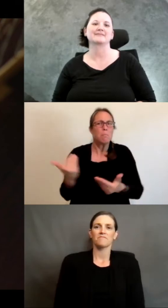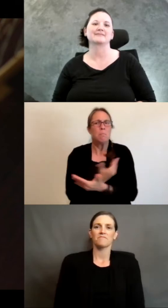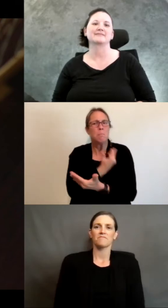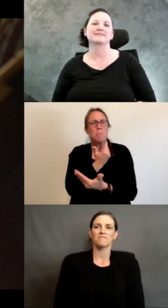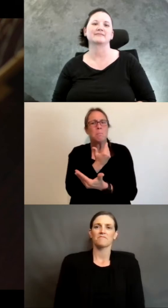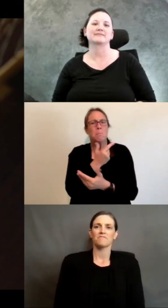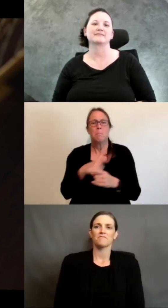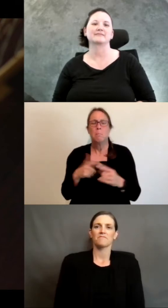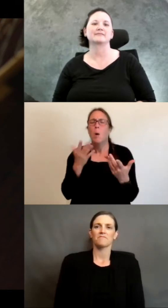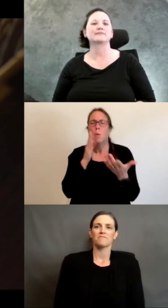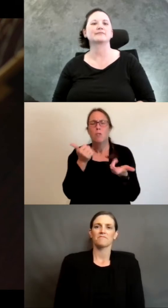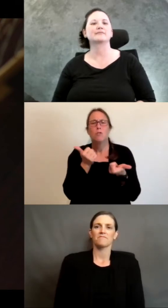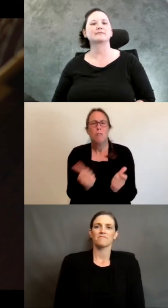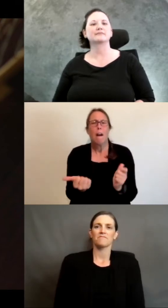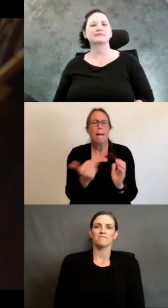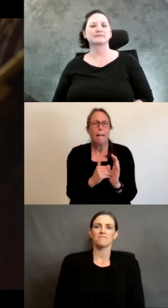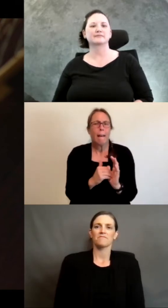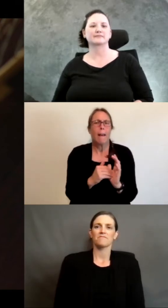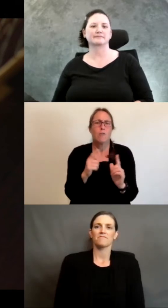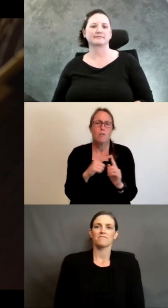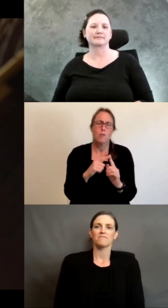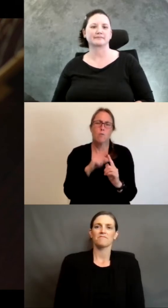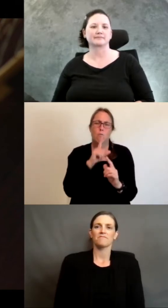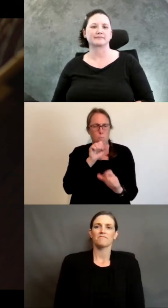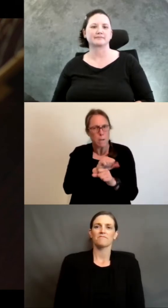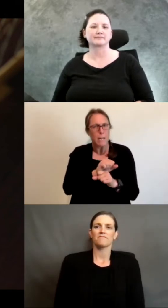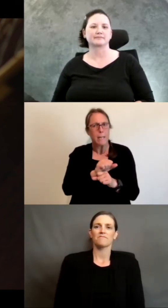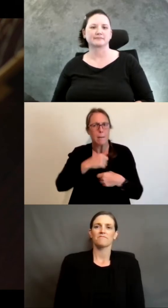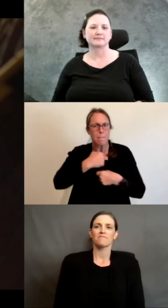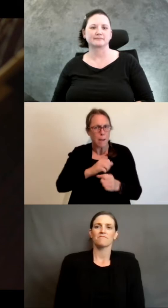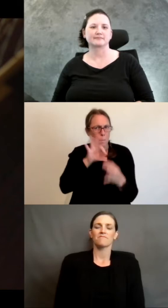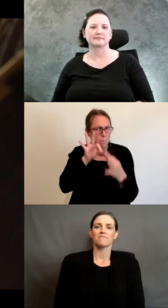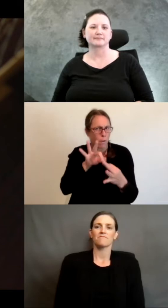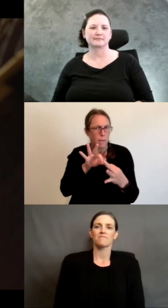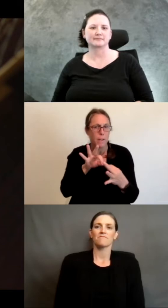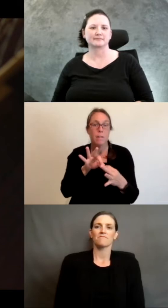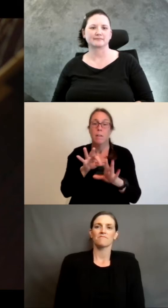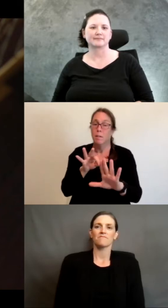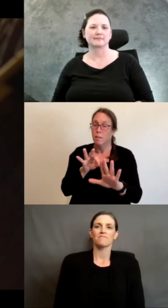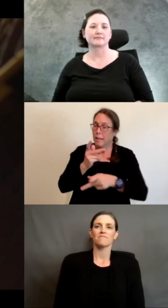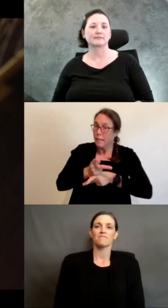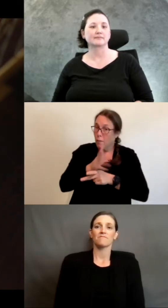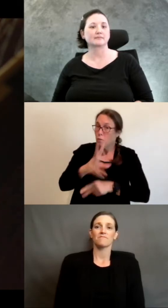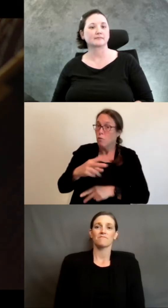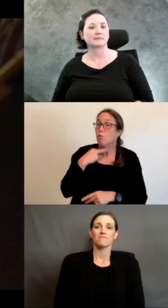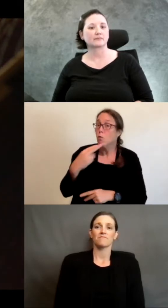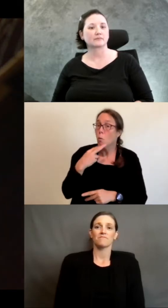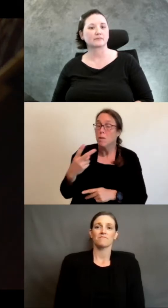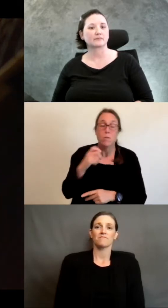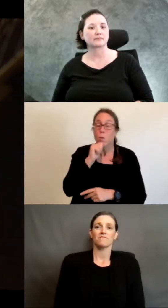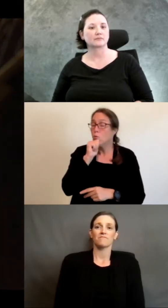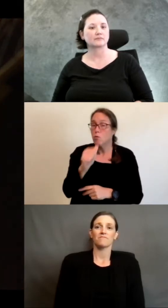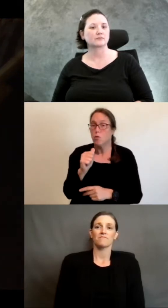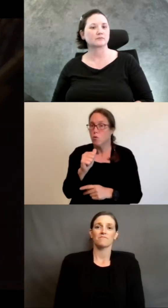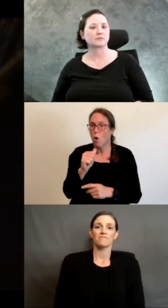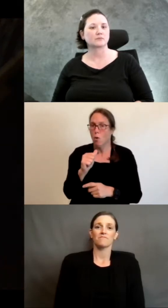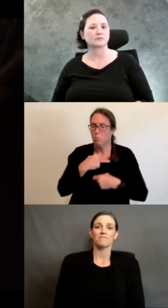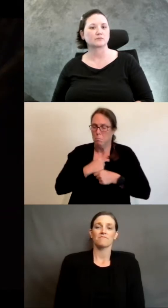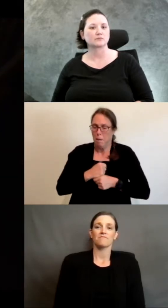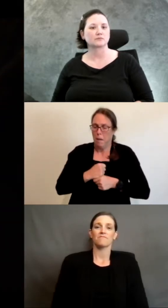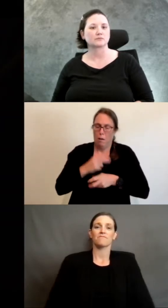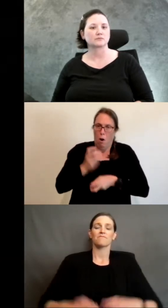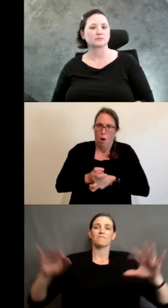more takes to lock it in. Let's take it from the top. Watch your voice. Don't strain it. The scene